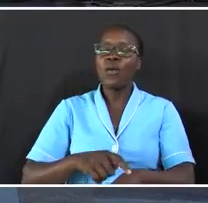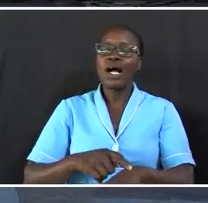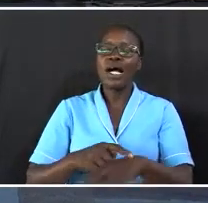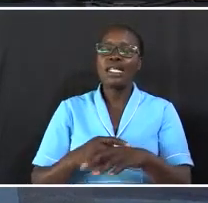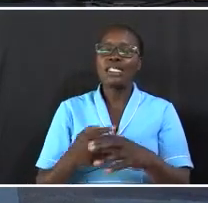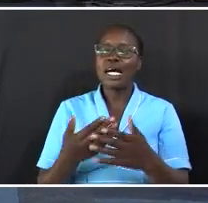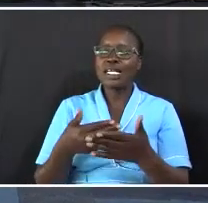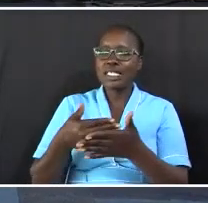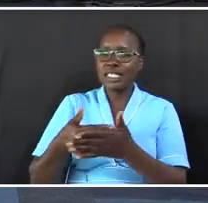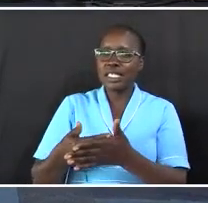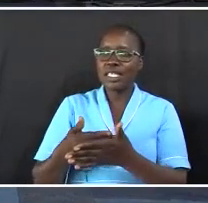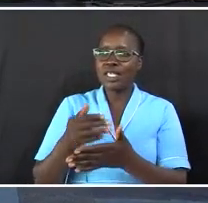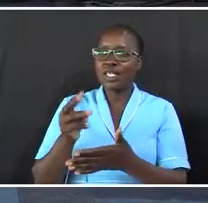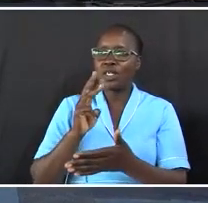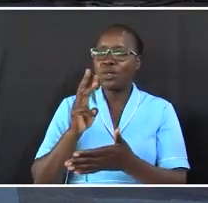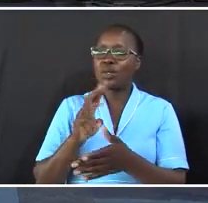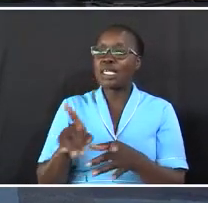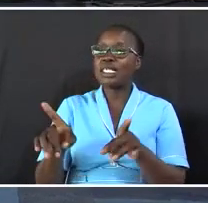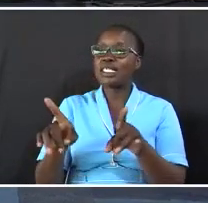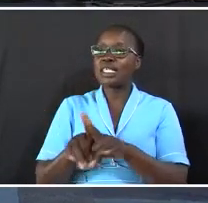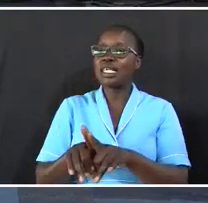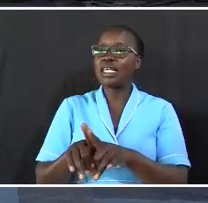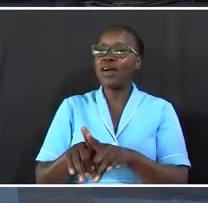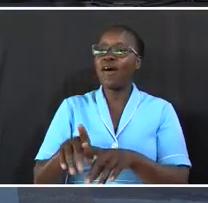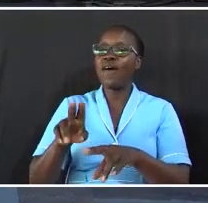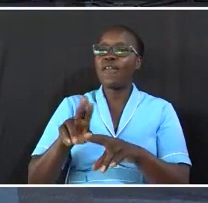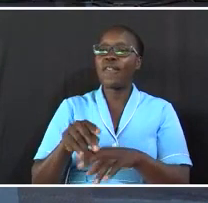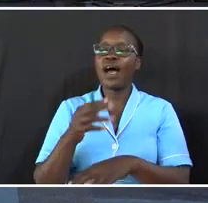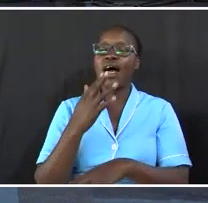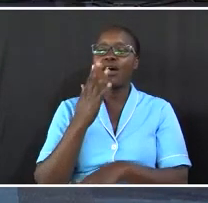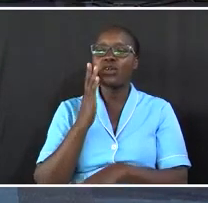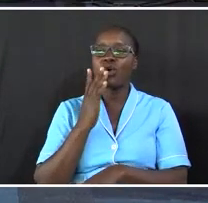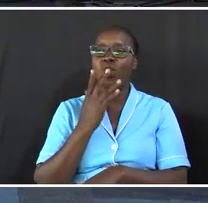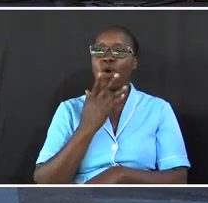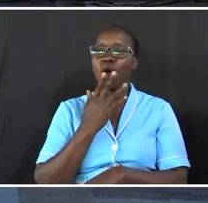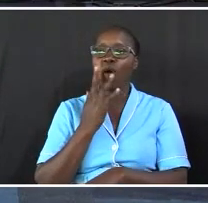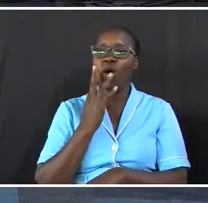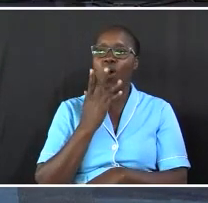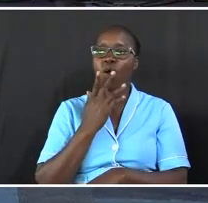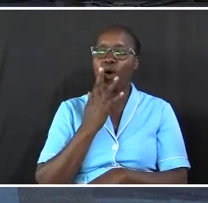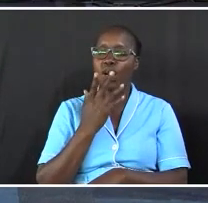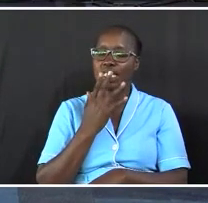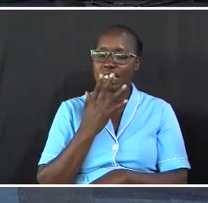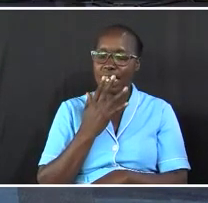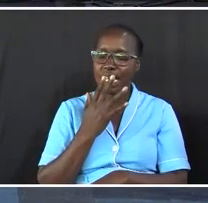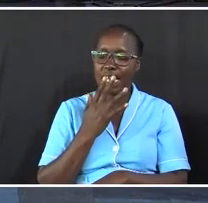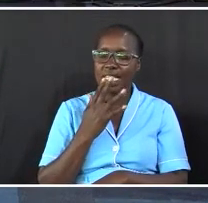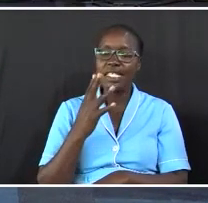alone. While the dew is still on the road.